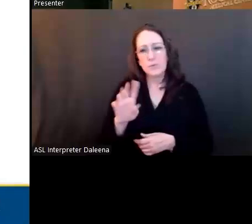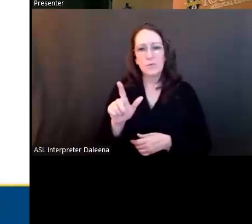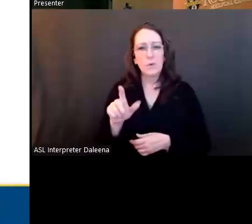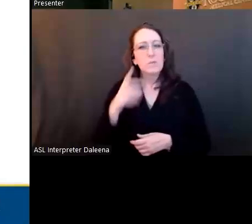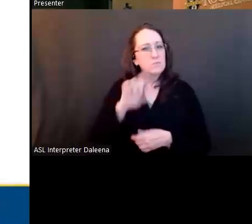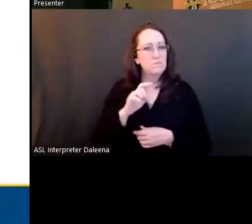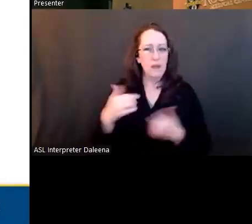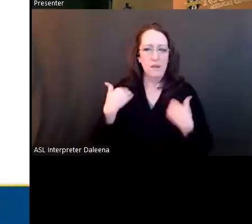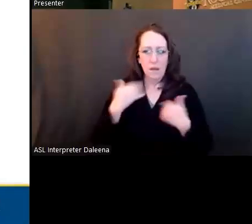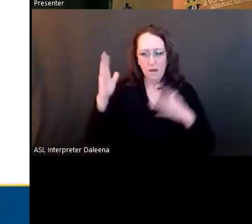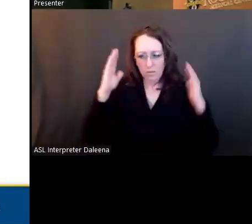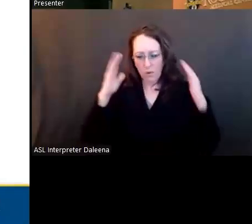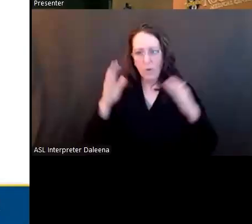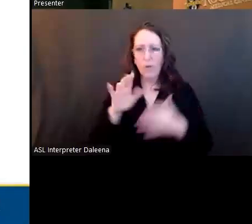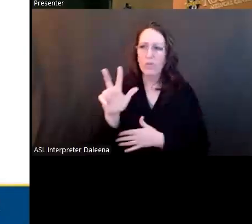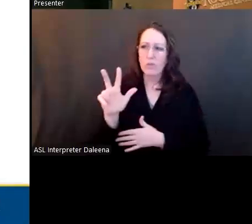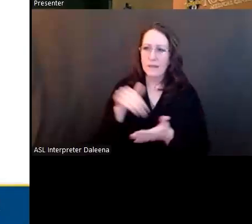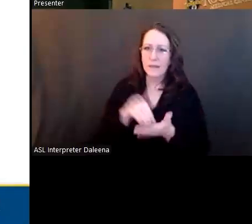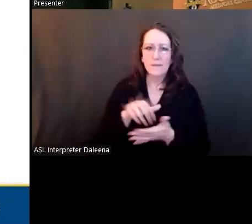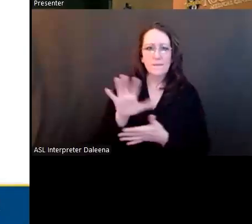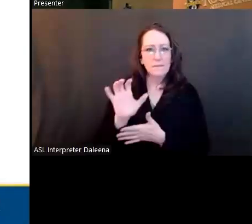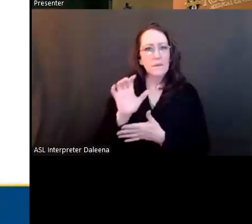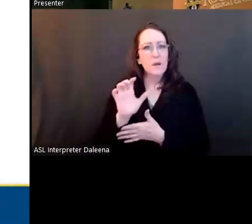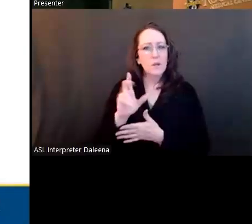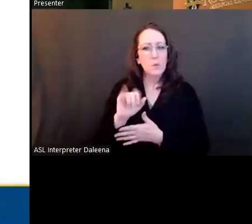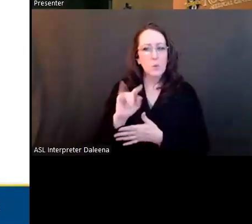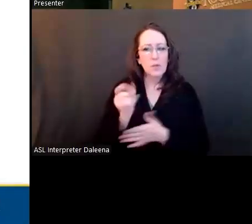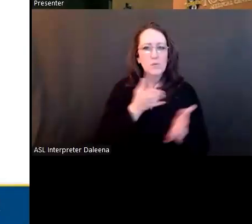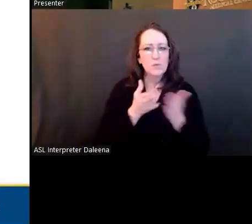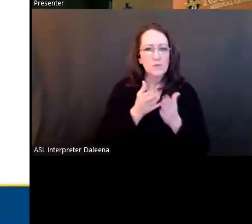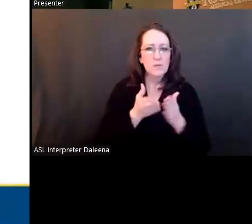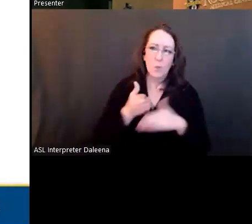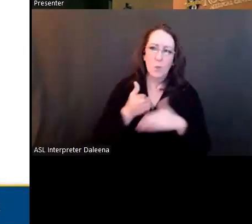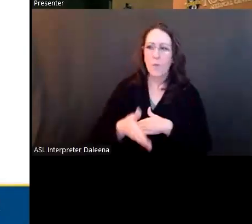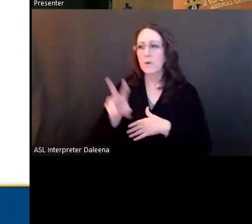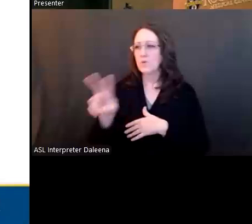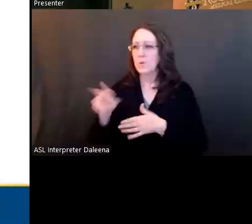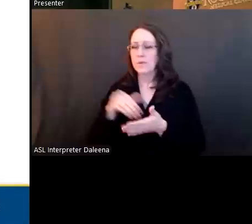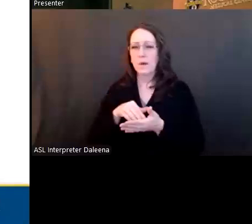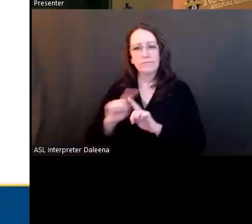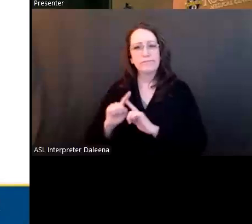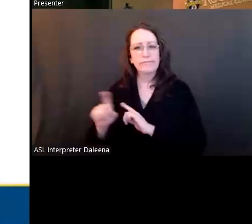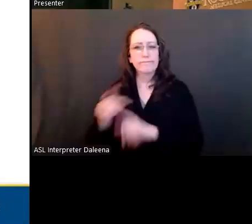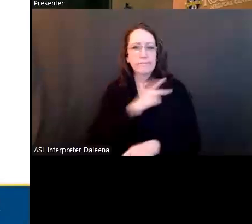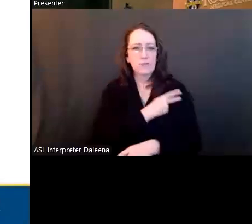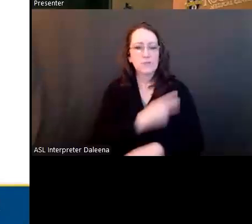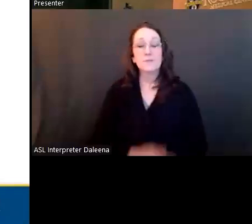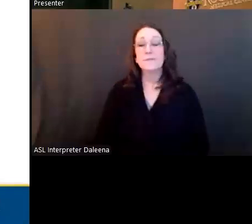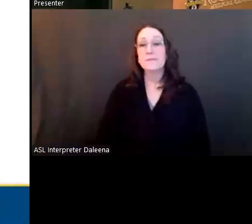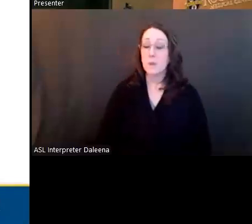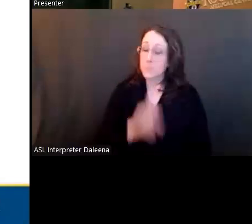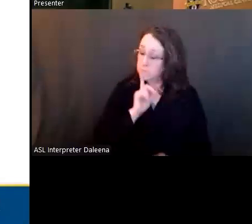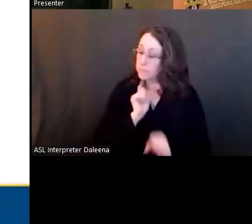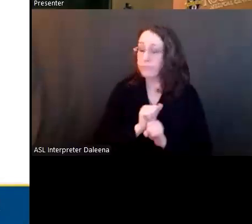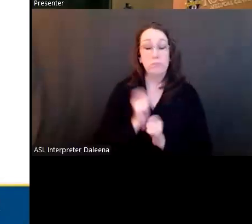delivered over 35,000 units of service to more than 2,000 different patients. It's truly a